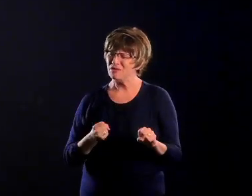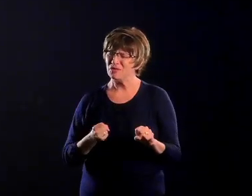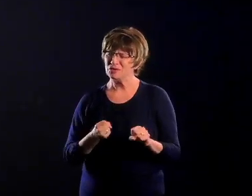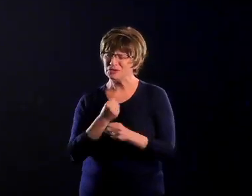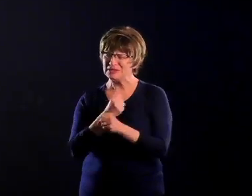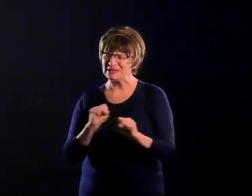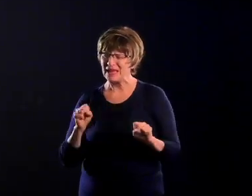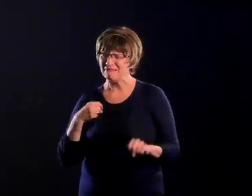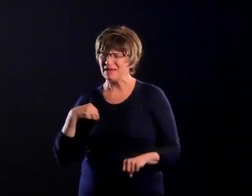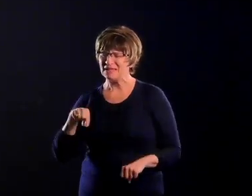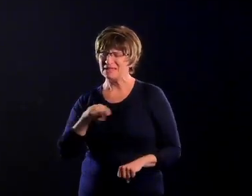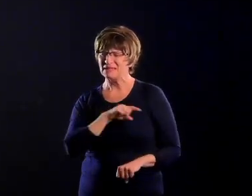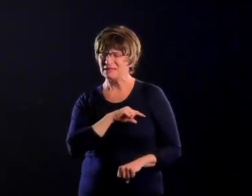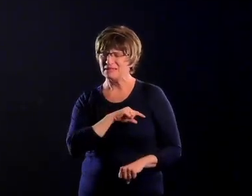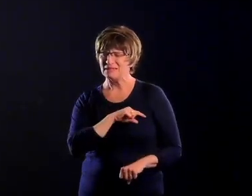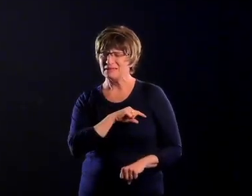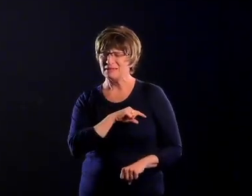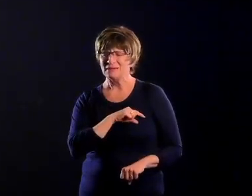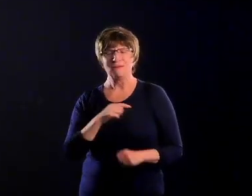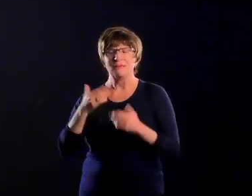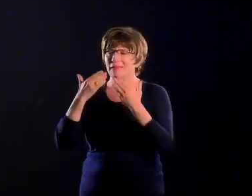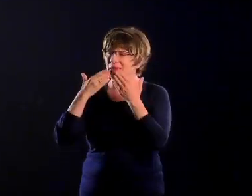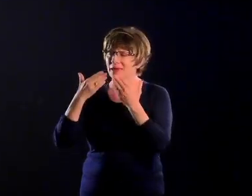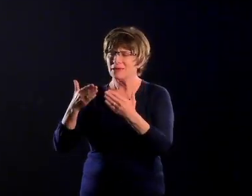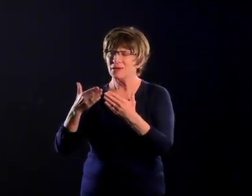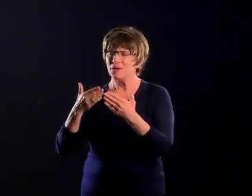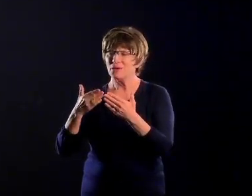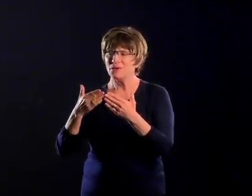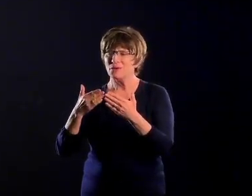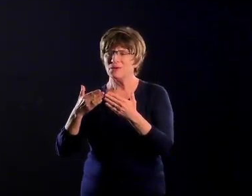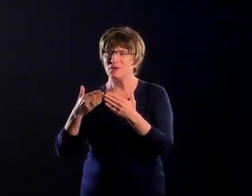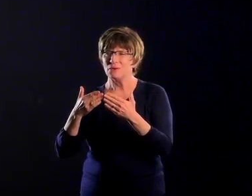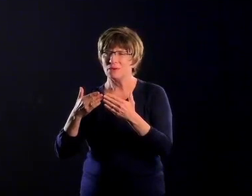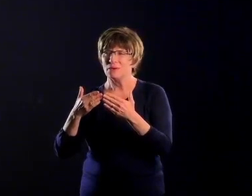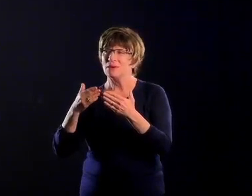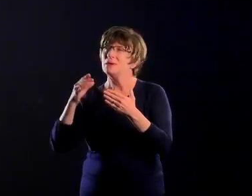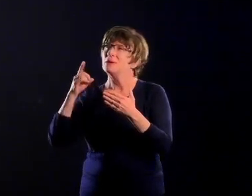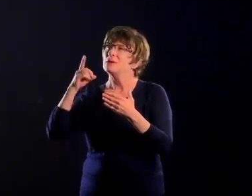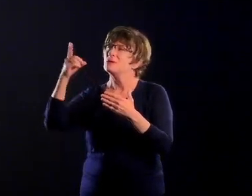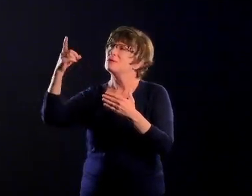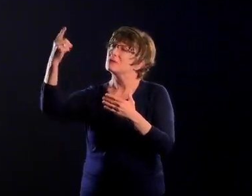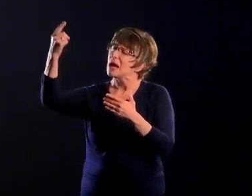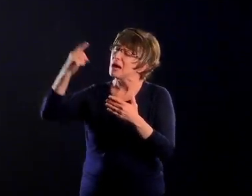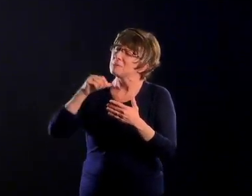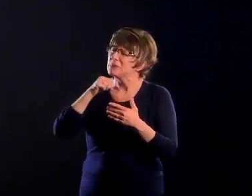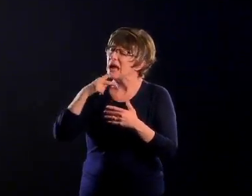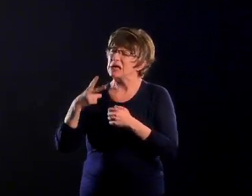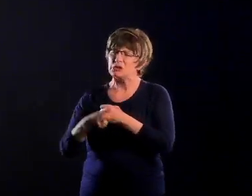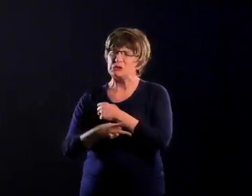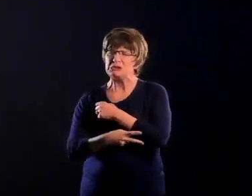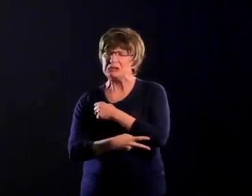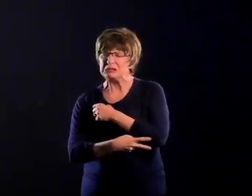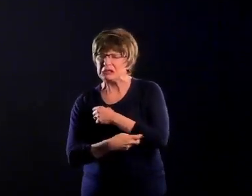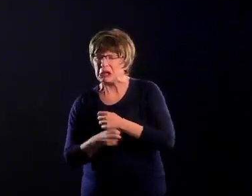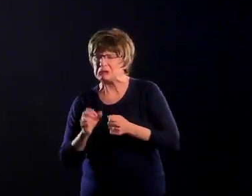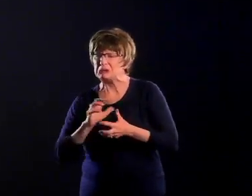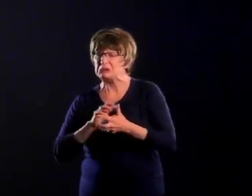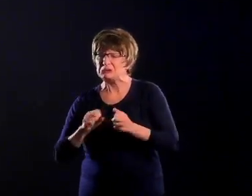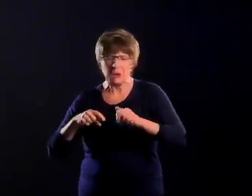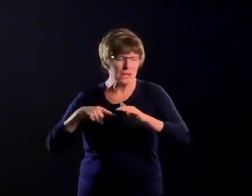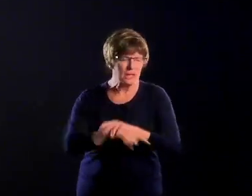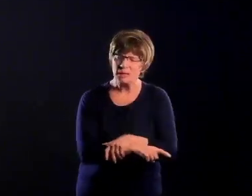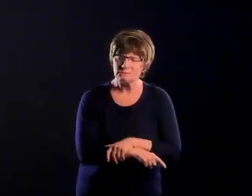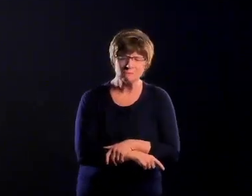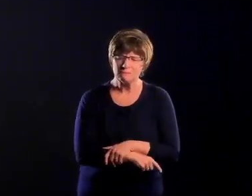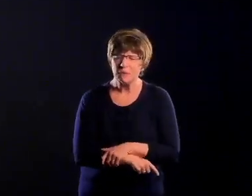us. Lord, thank you that you've come not to steal and kill and destroy like the enemy has come, but you have come to